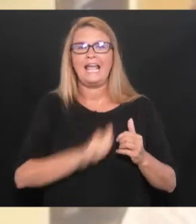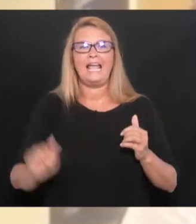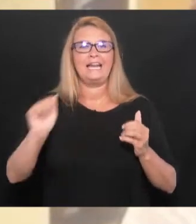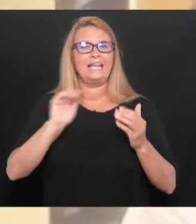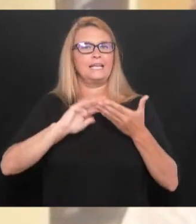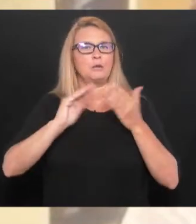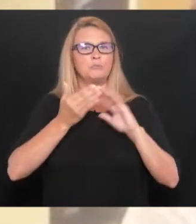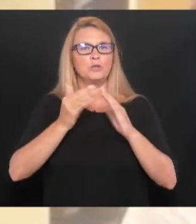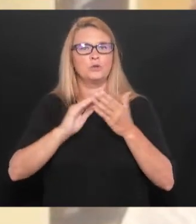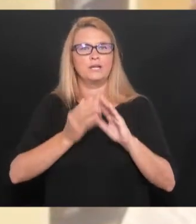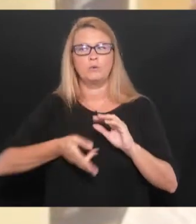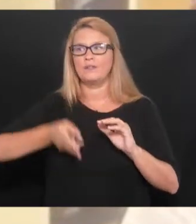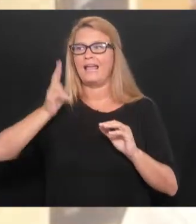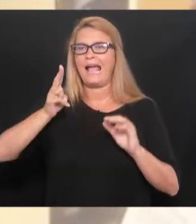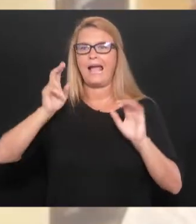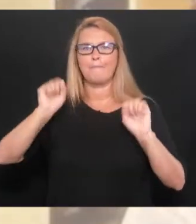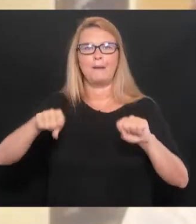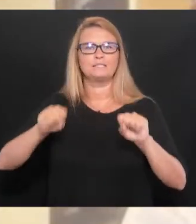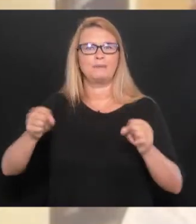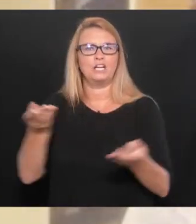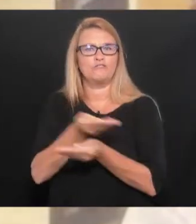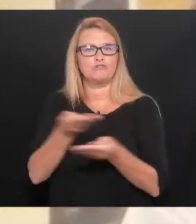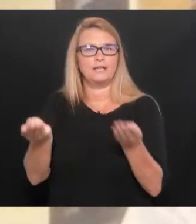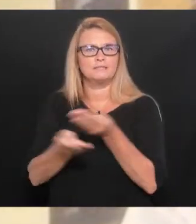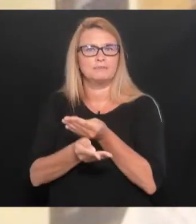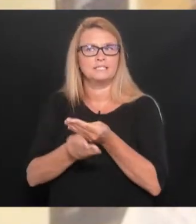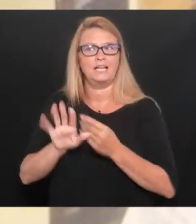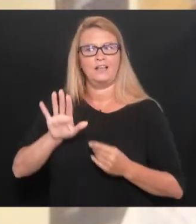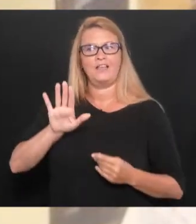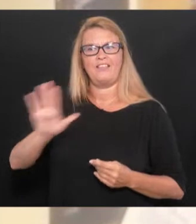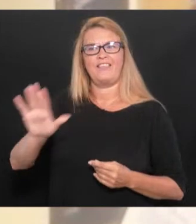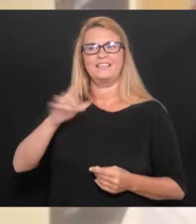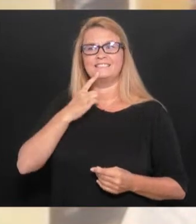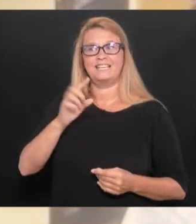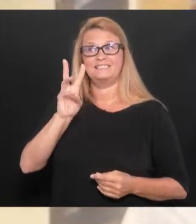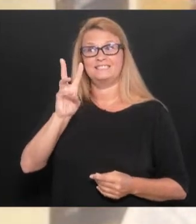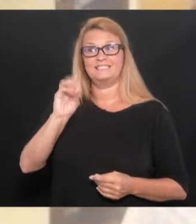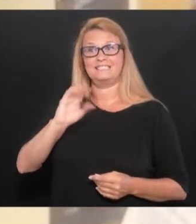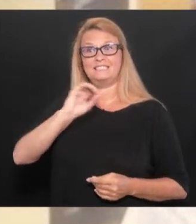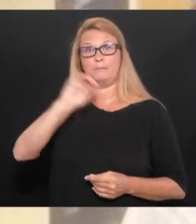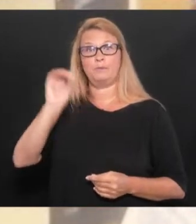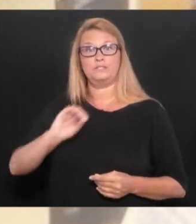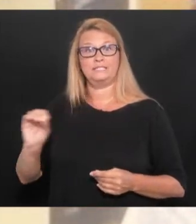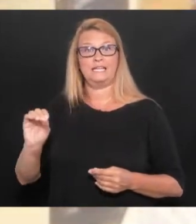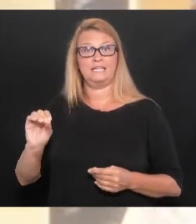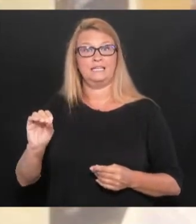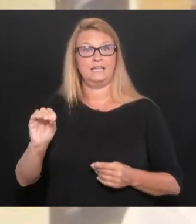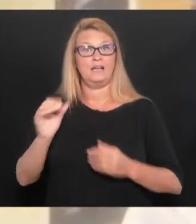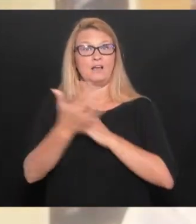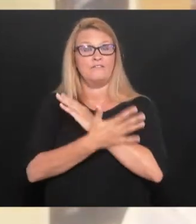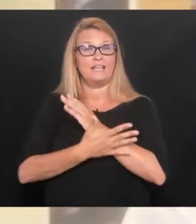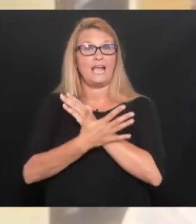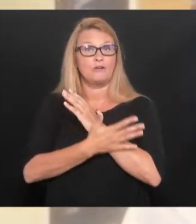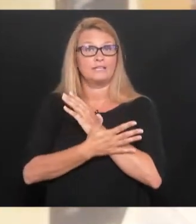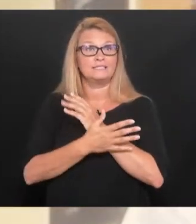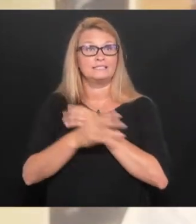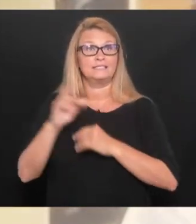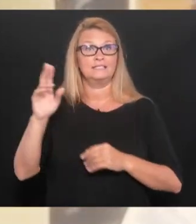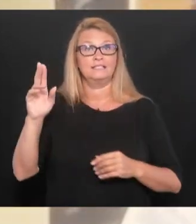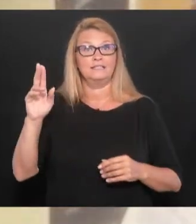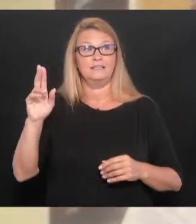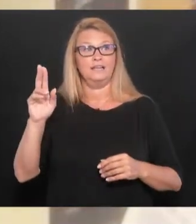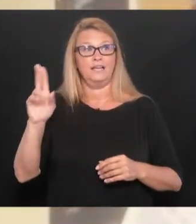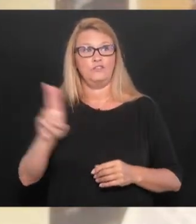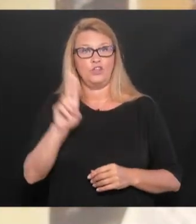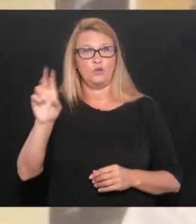substantial or high risk transmission, according to their data, that's 60% of the counties in the U.S. Many counties and municipalities